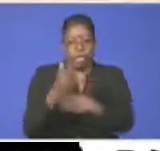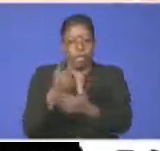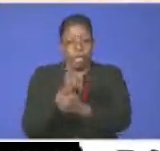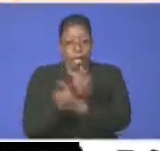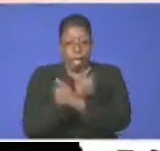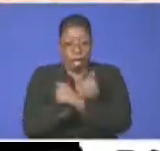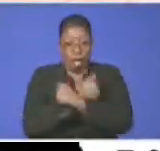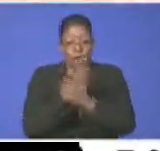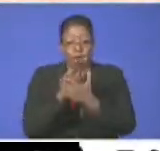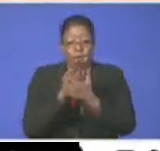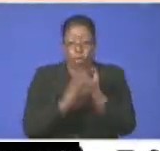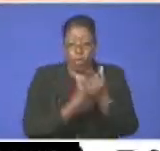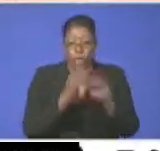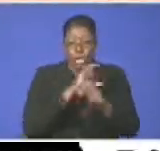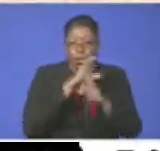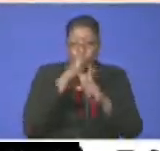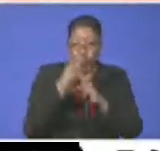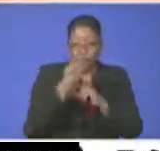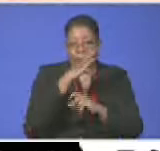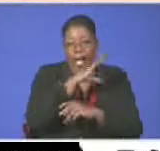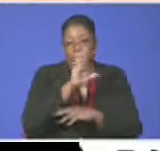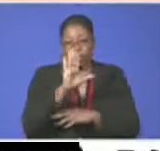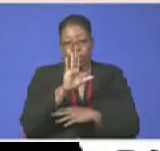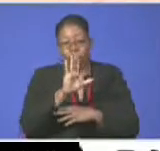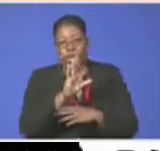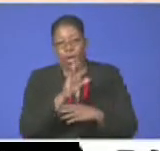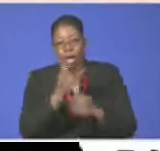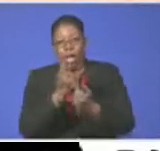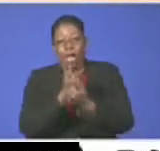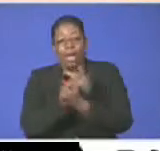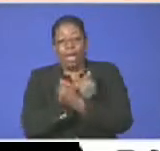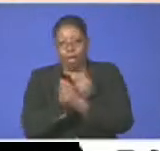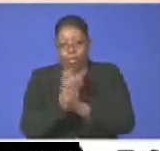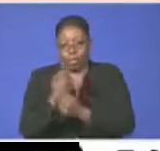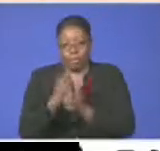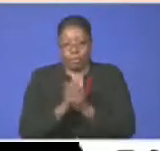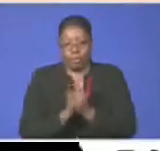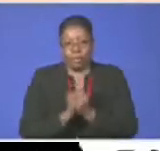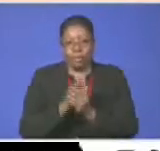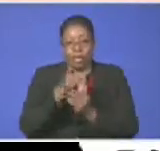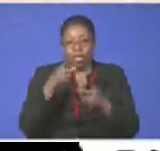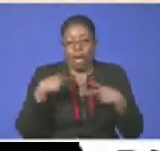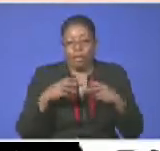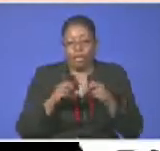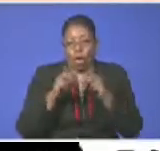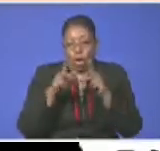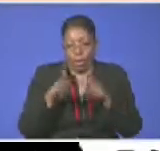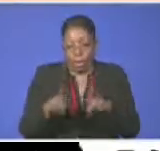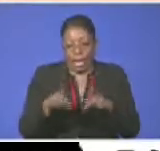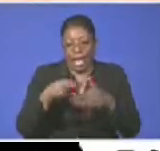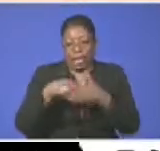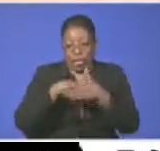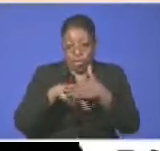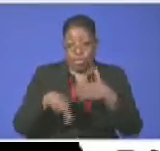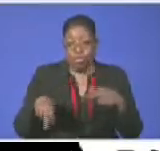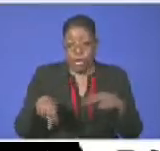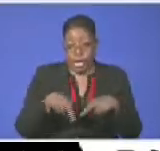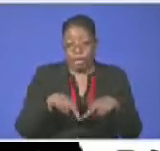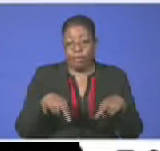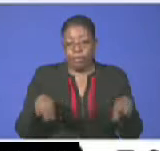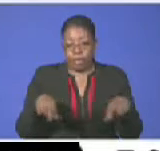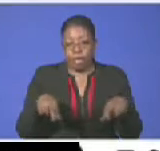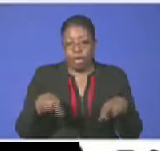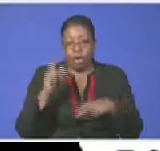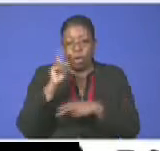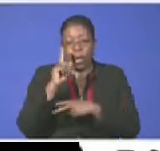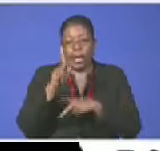to apparently both the environment and your soulmate. We have an opportunity out at the Brief Coral Reef Sculpture Garden